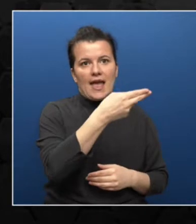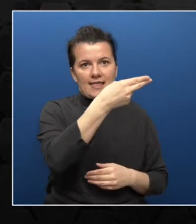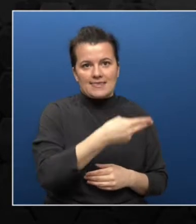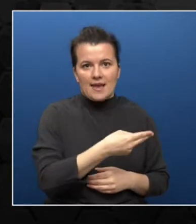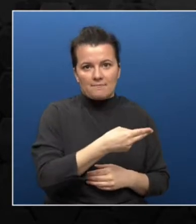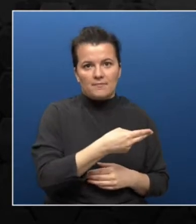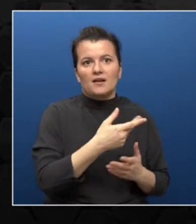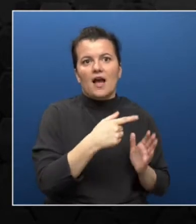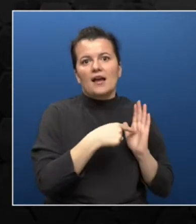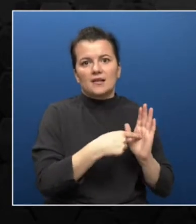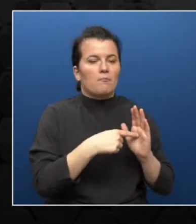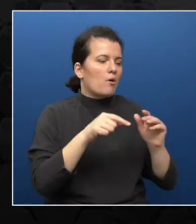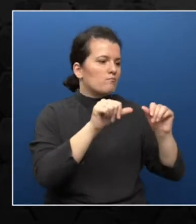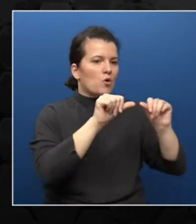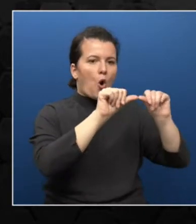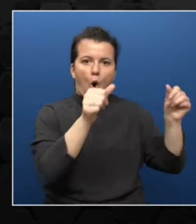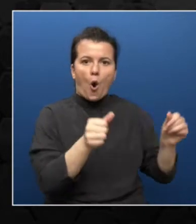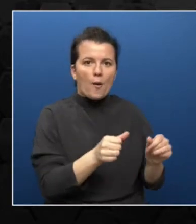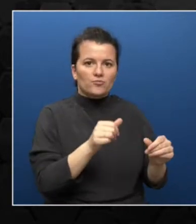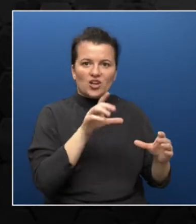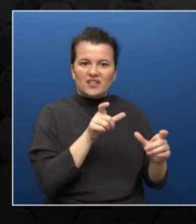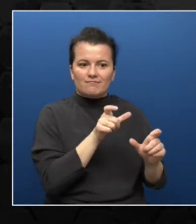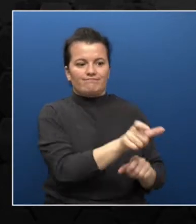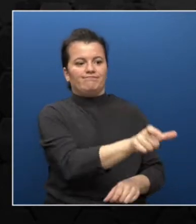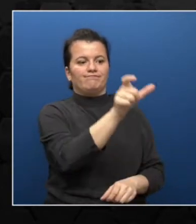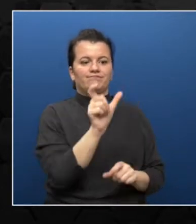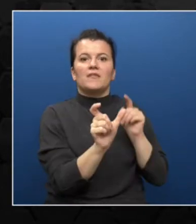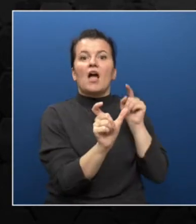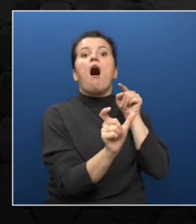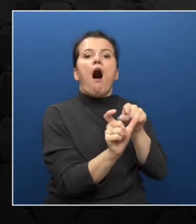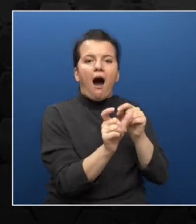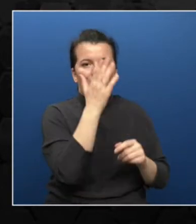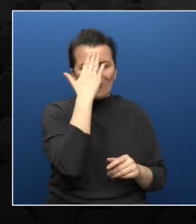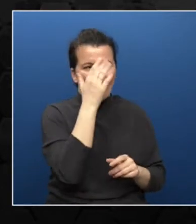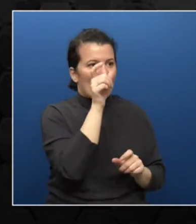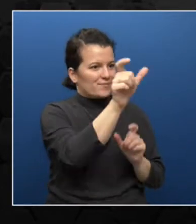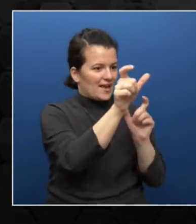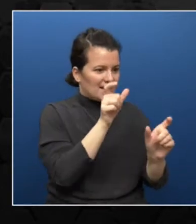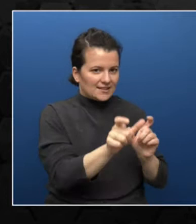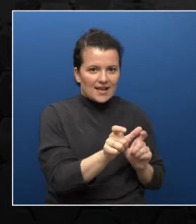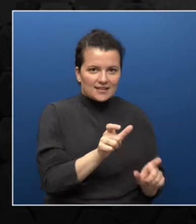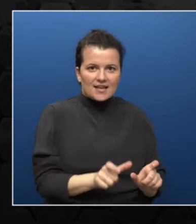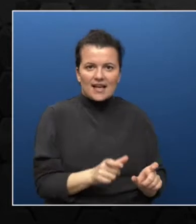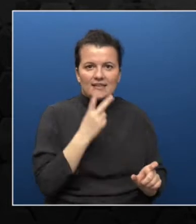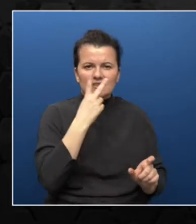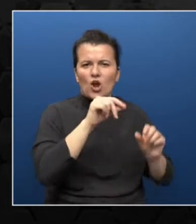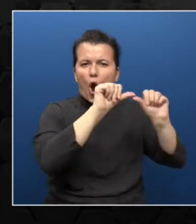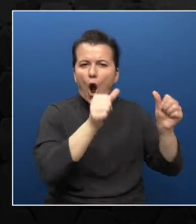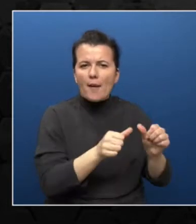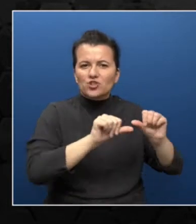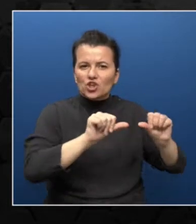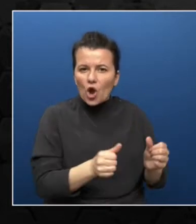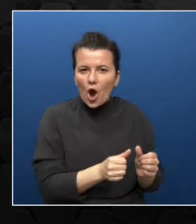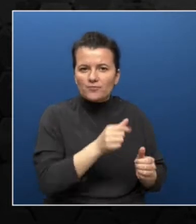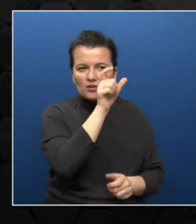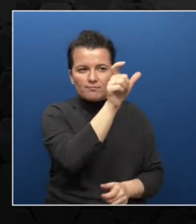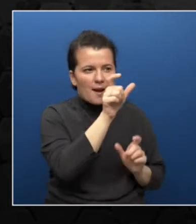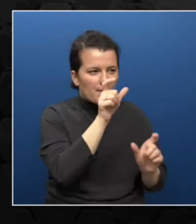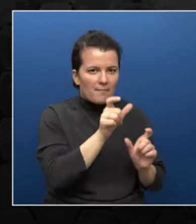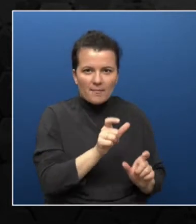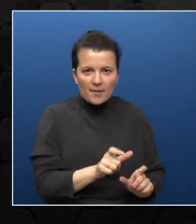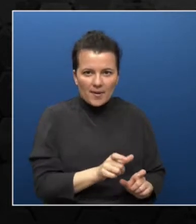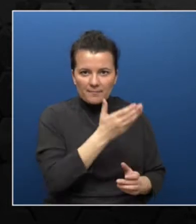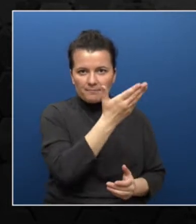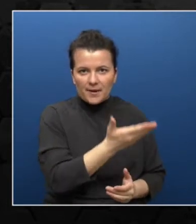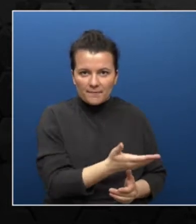an object or like a class, like person, location, or event inside of the test. Entity linking, which give you like links inside of